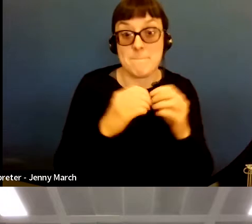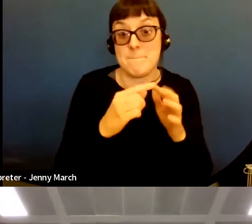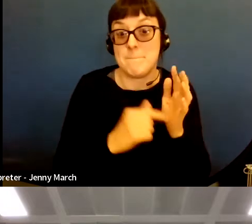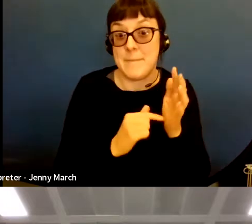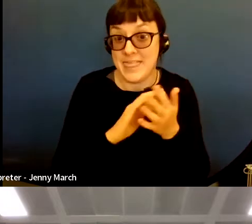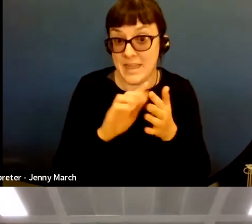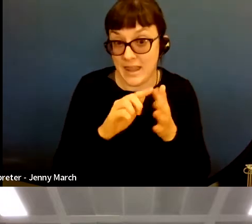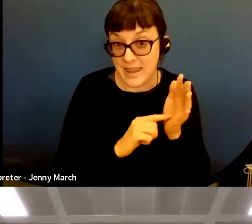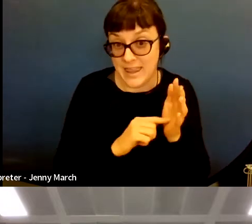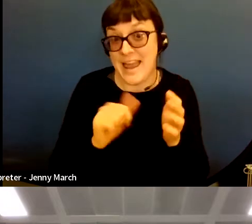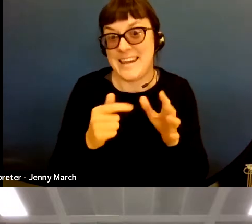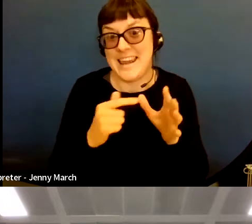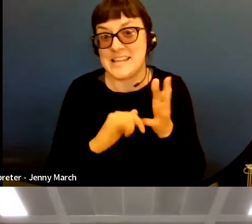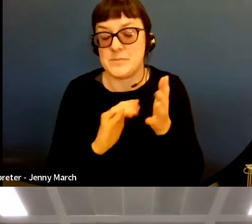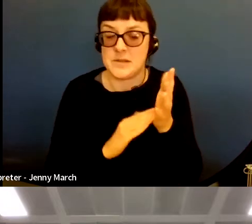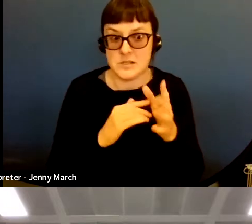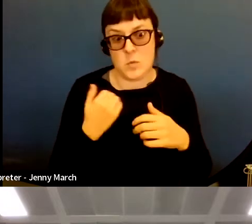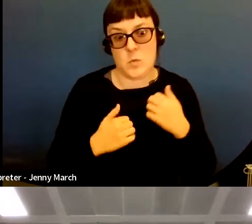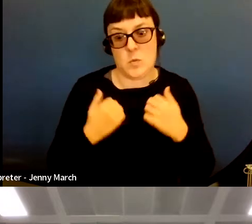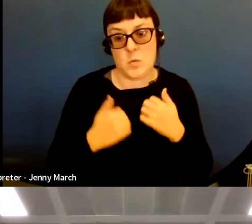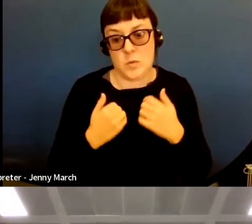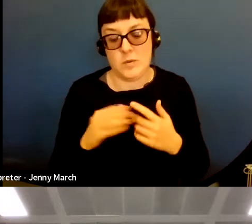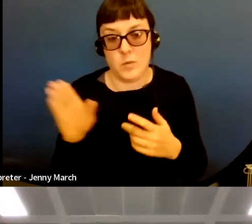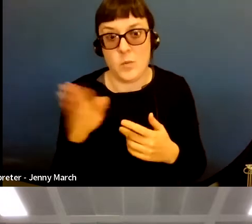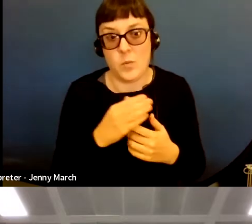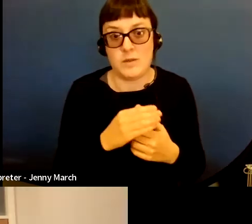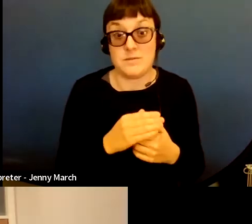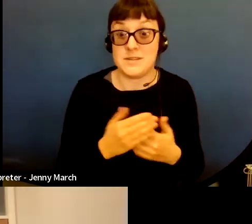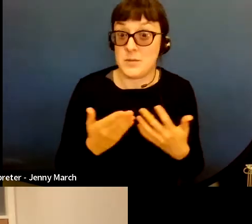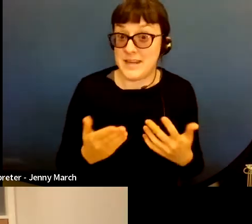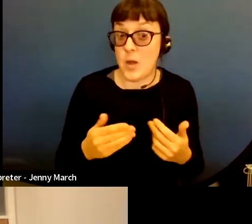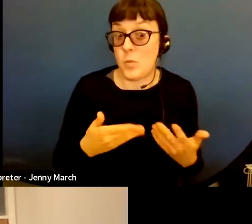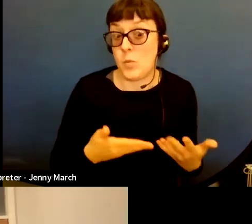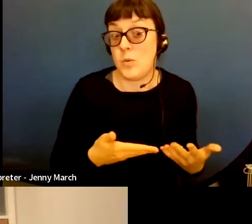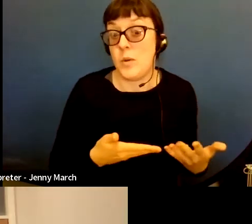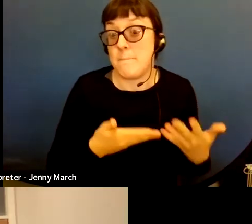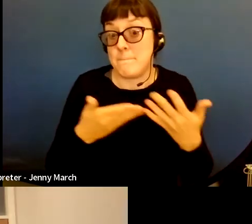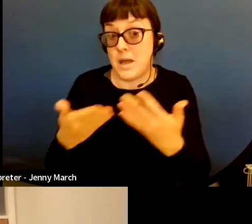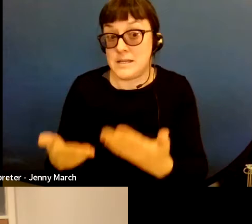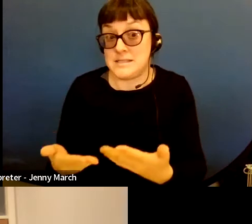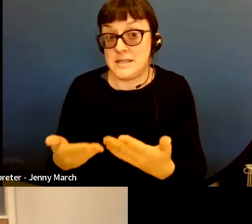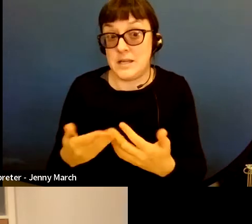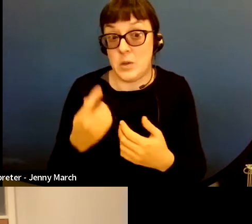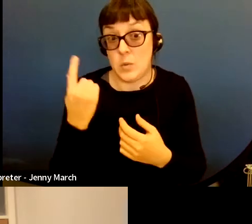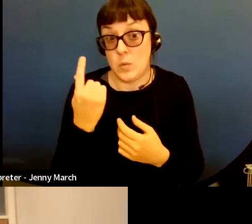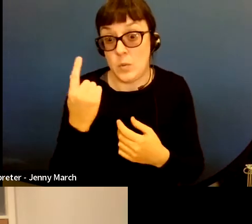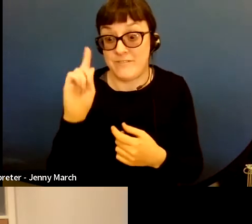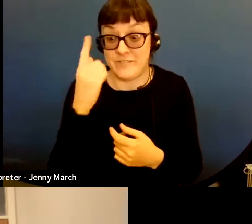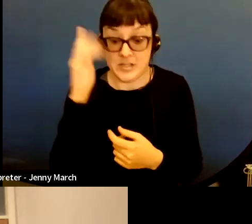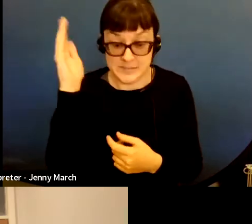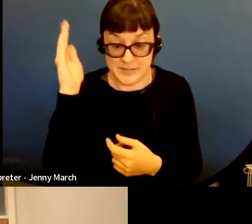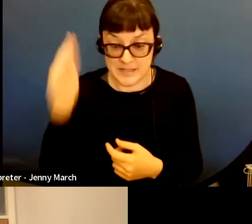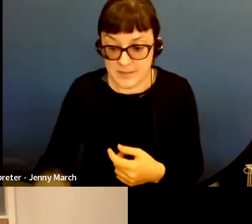looking forward to hearing from all of you. So without further ado, I'd like to pass to our first